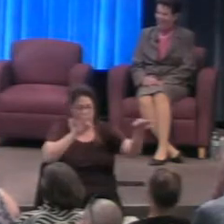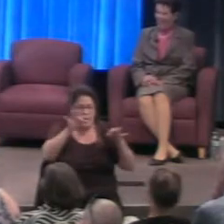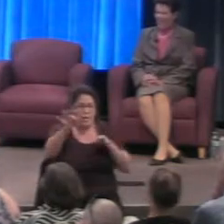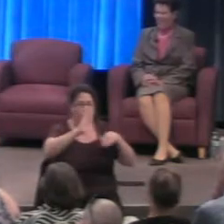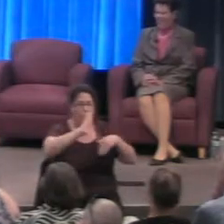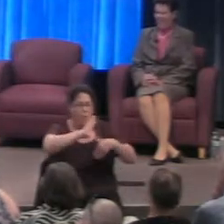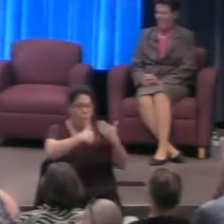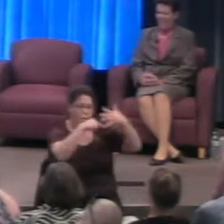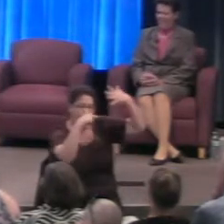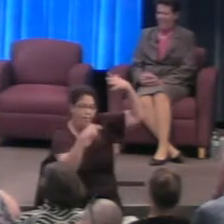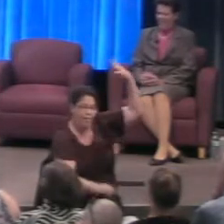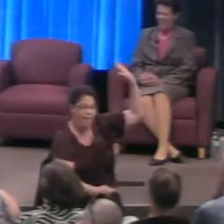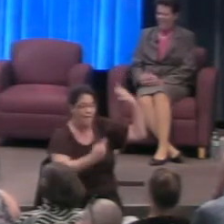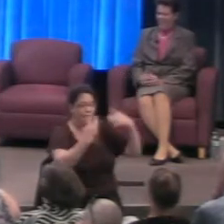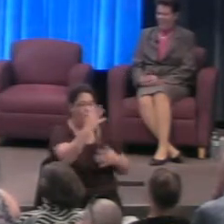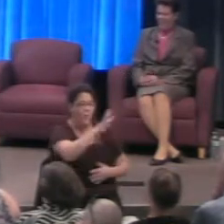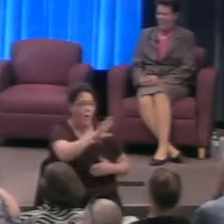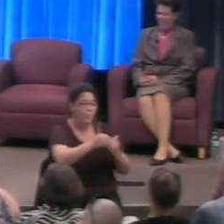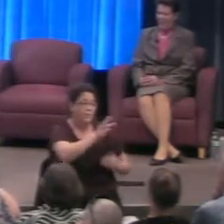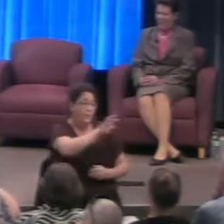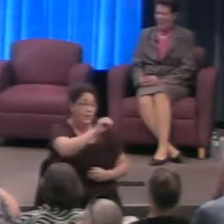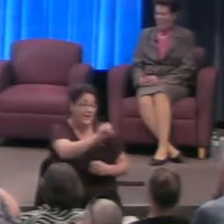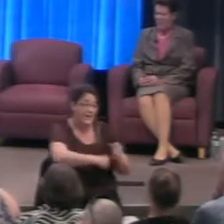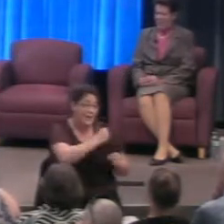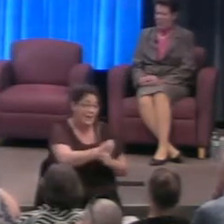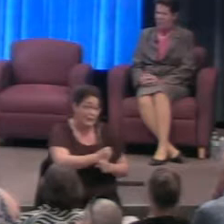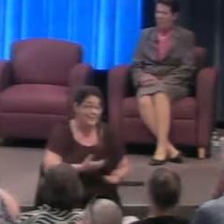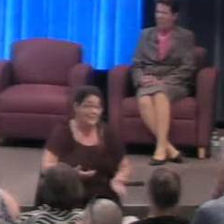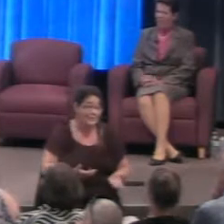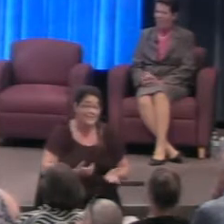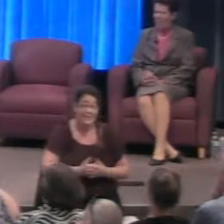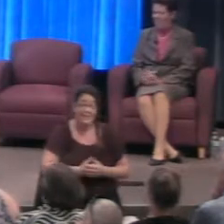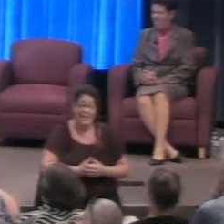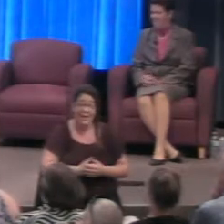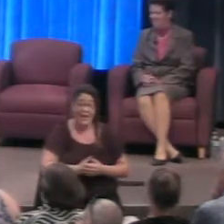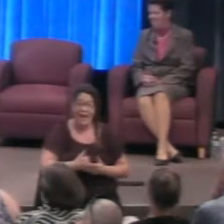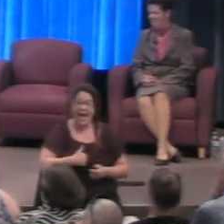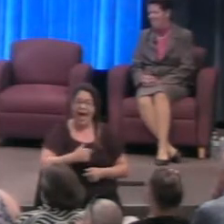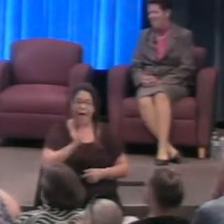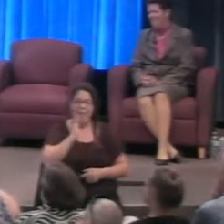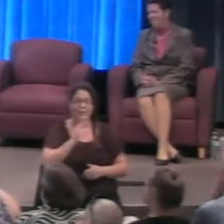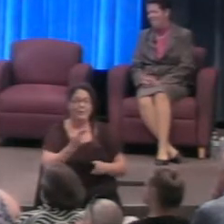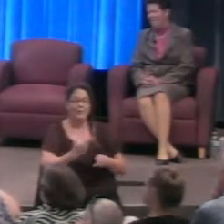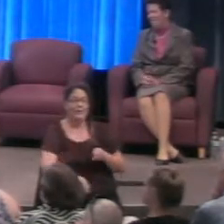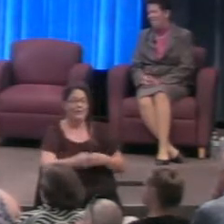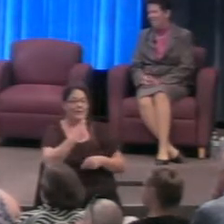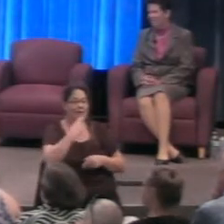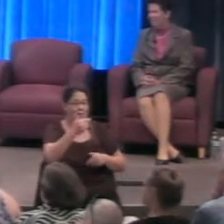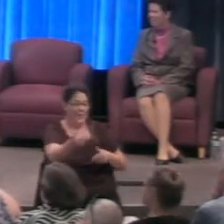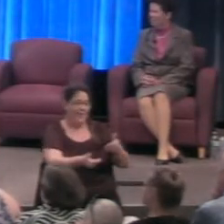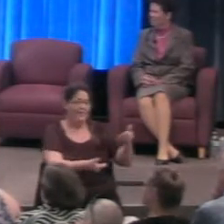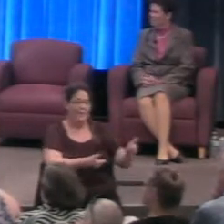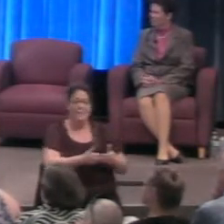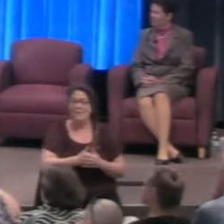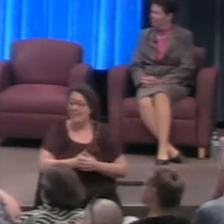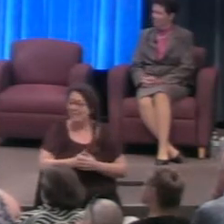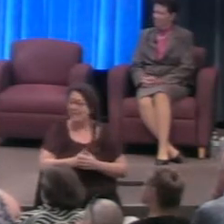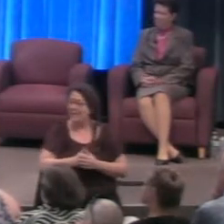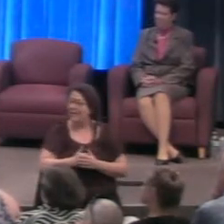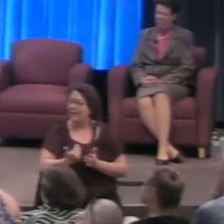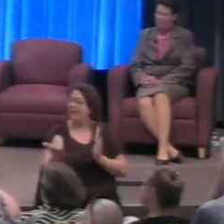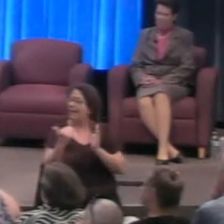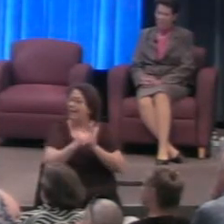4 decades, I would just like to quickly say welcome and acknowledge